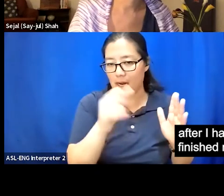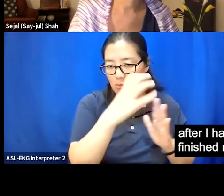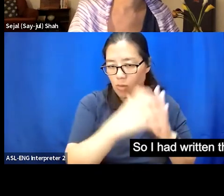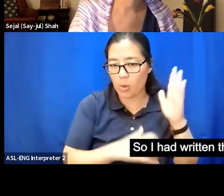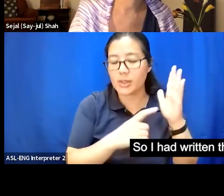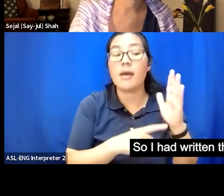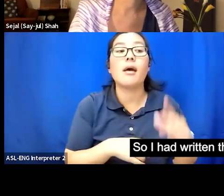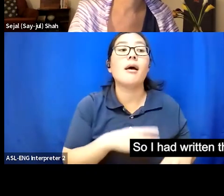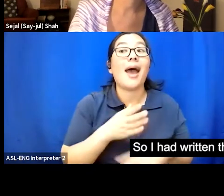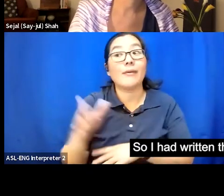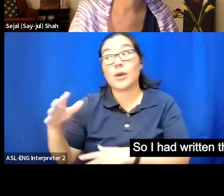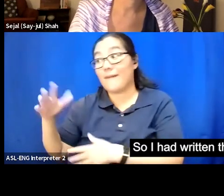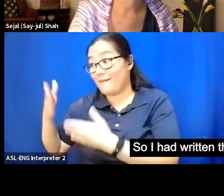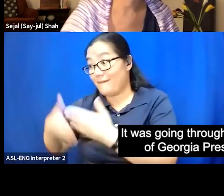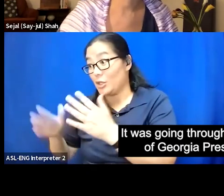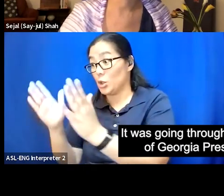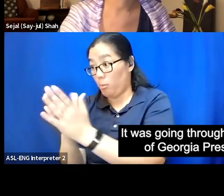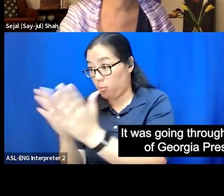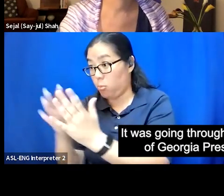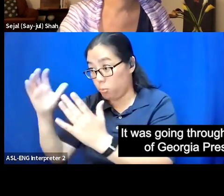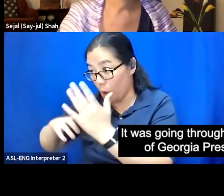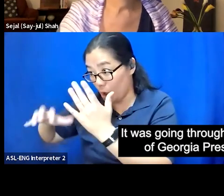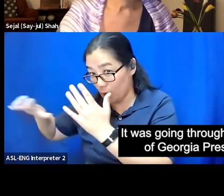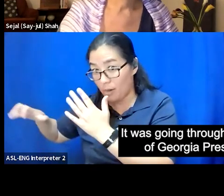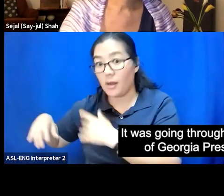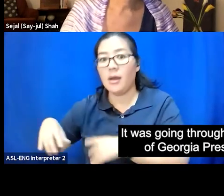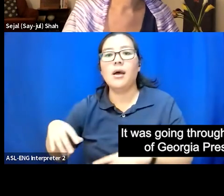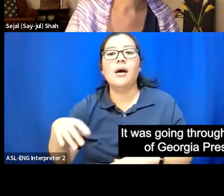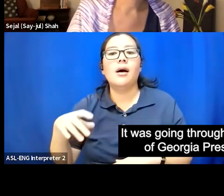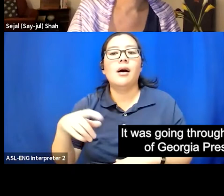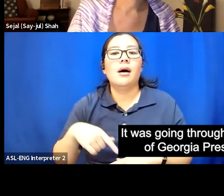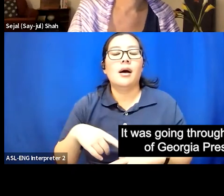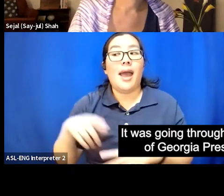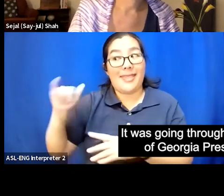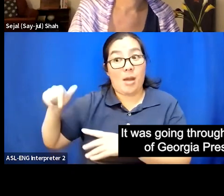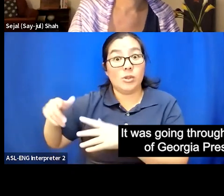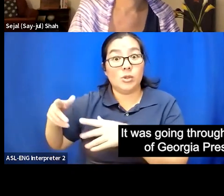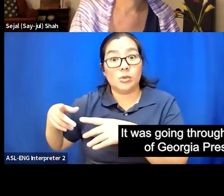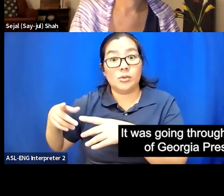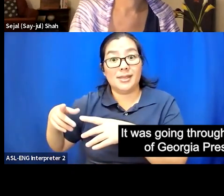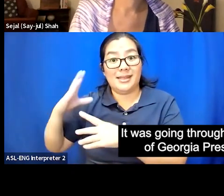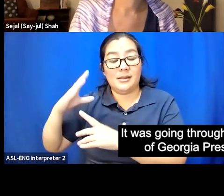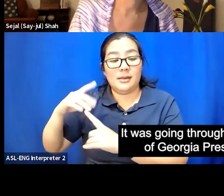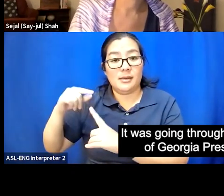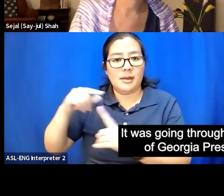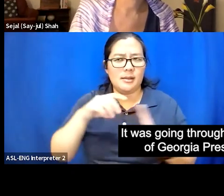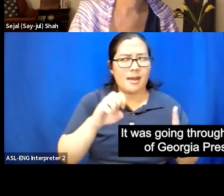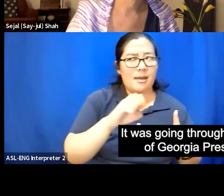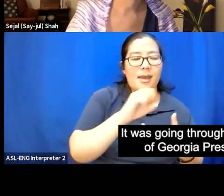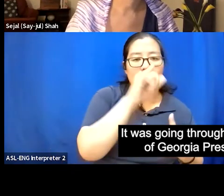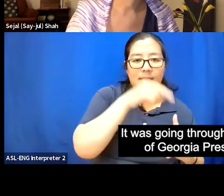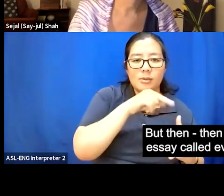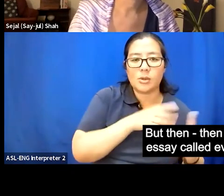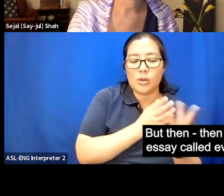finished my manuscript. So I'd written This Is One Way to Dance. It was going through peer review at University of Georgia Press,